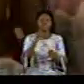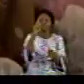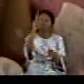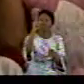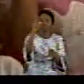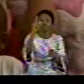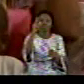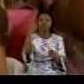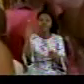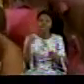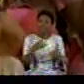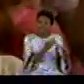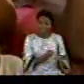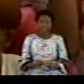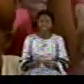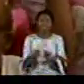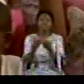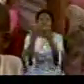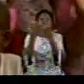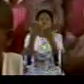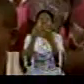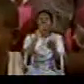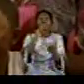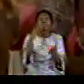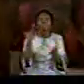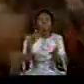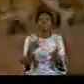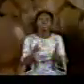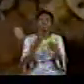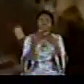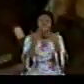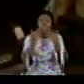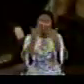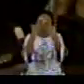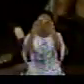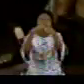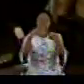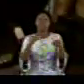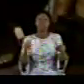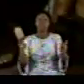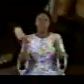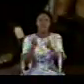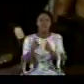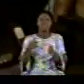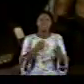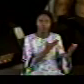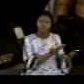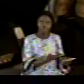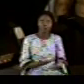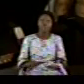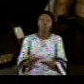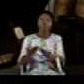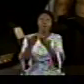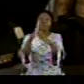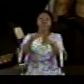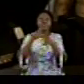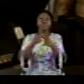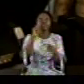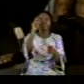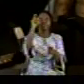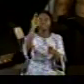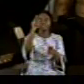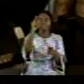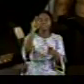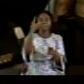you, Jesus, the sacrifices of thanksgiving. And we offer up to